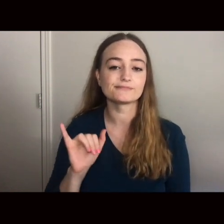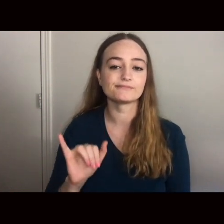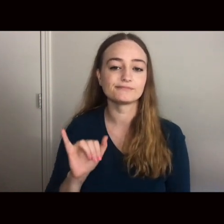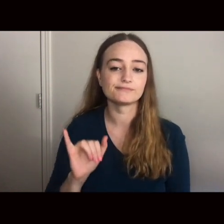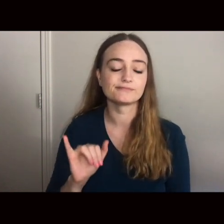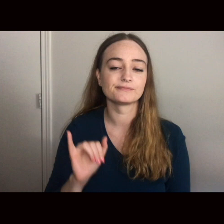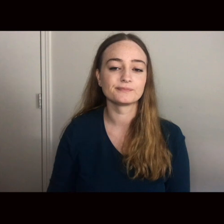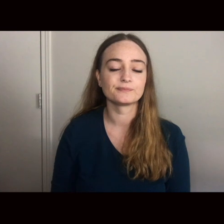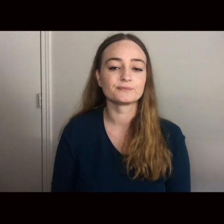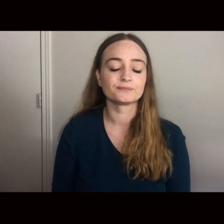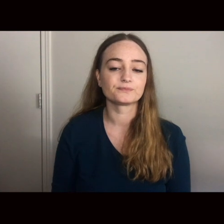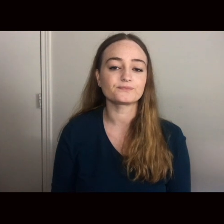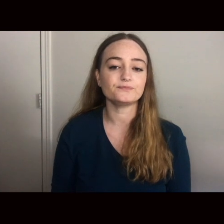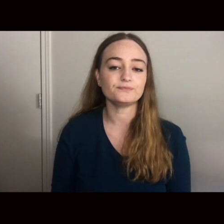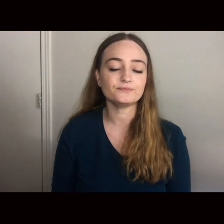Hey, hey.